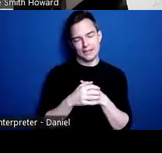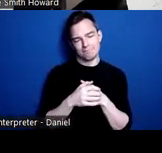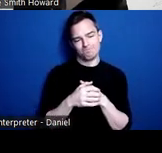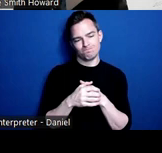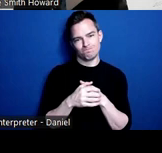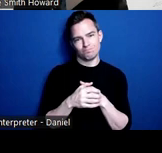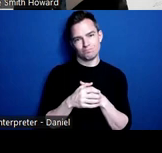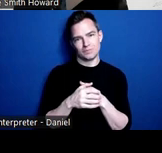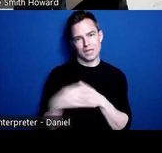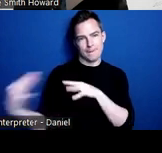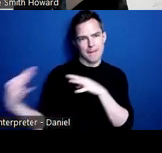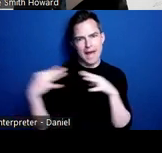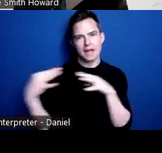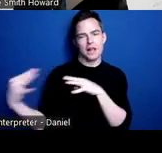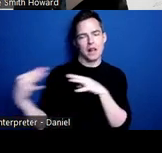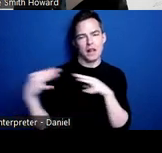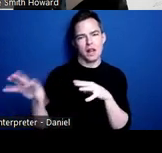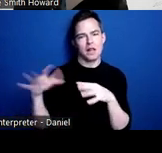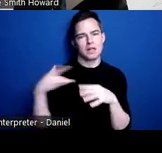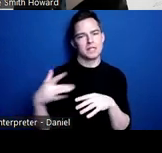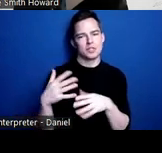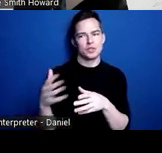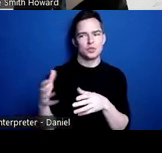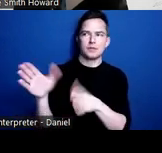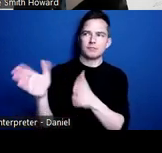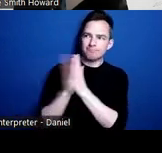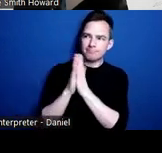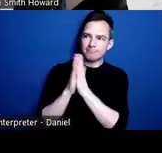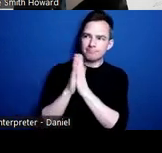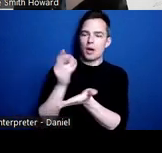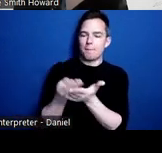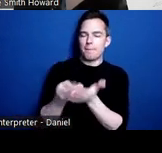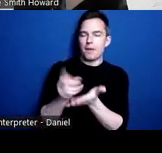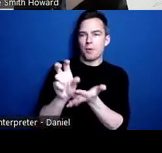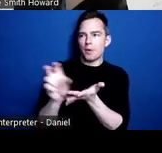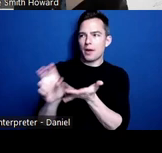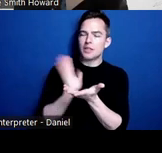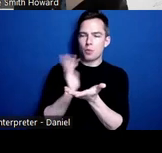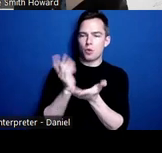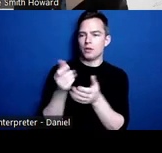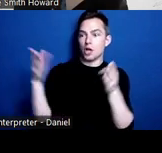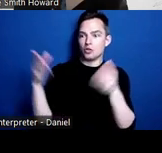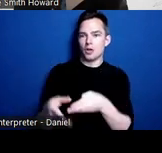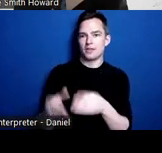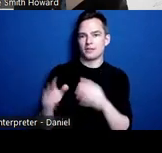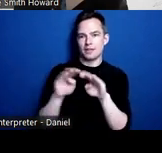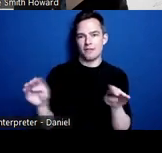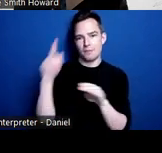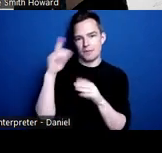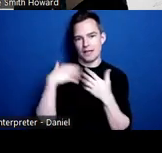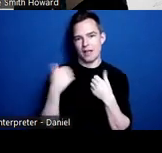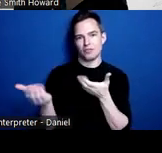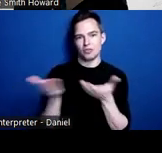a battle to get appropriations that are actually going to address the level of mental health services